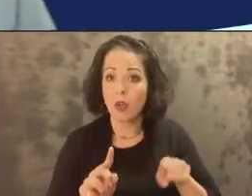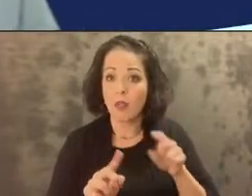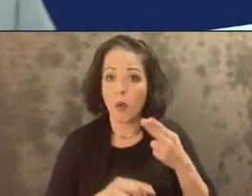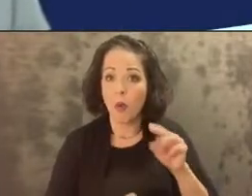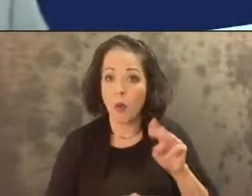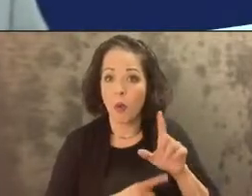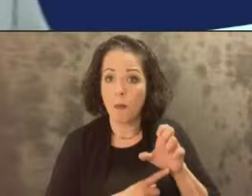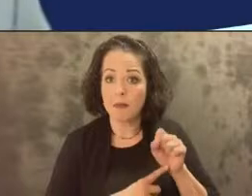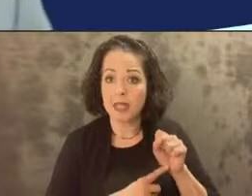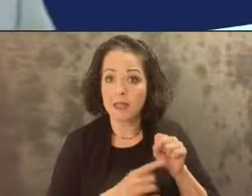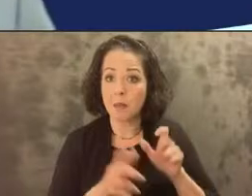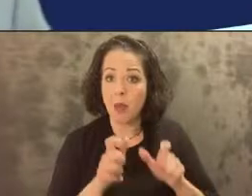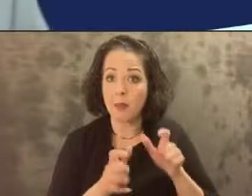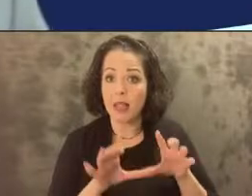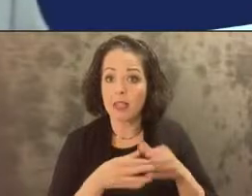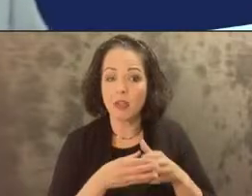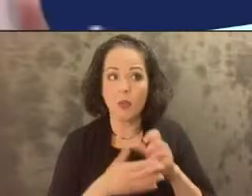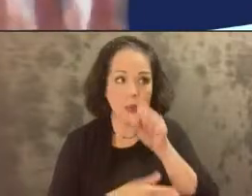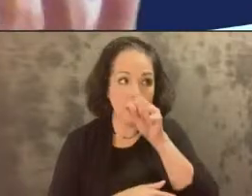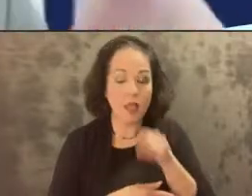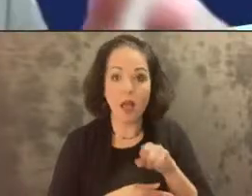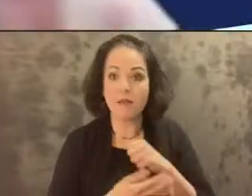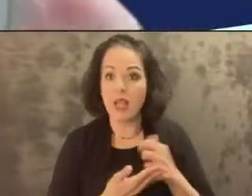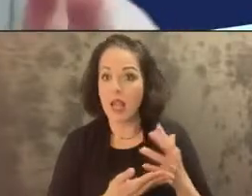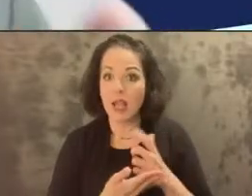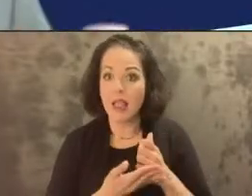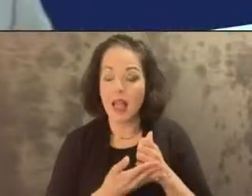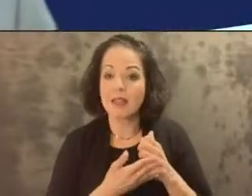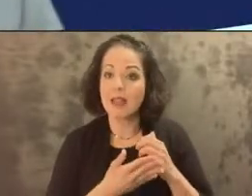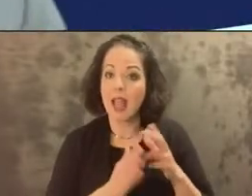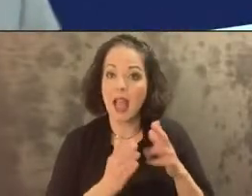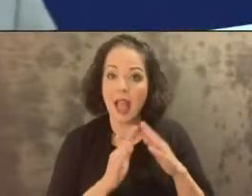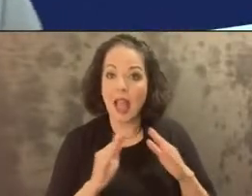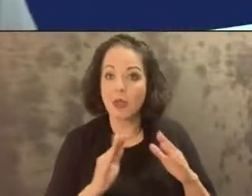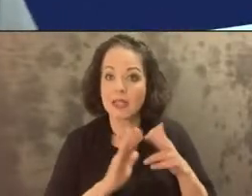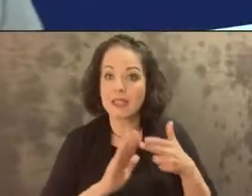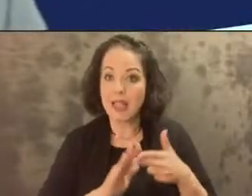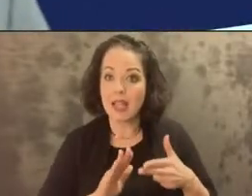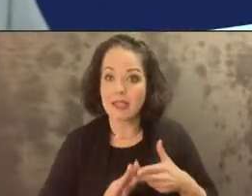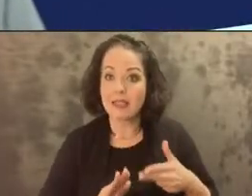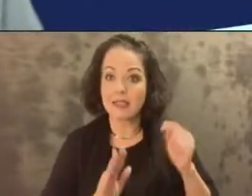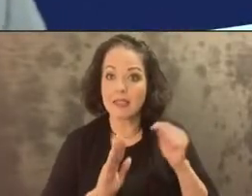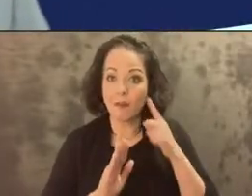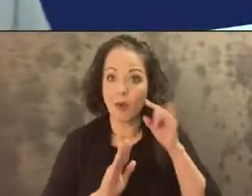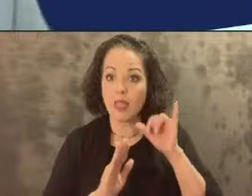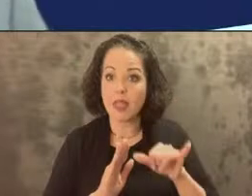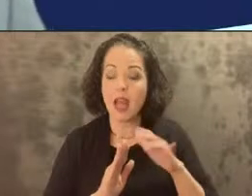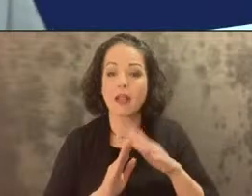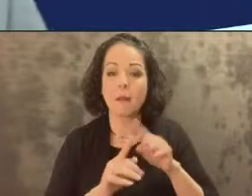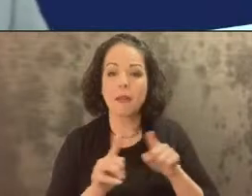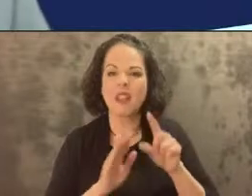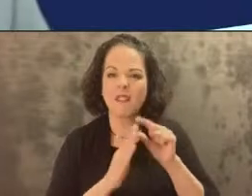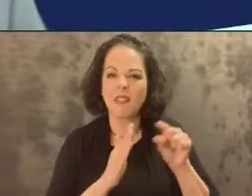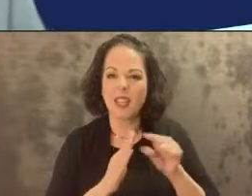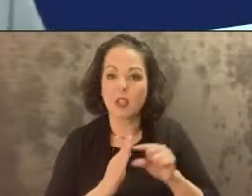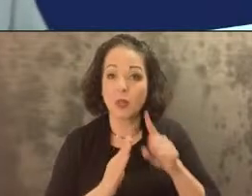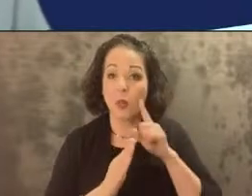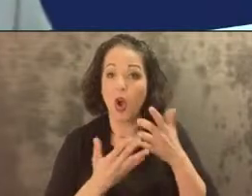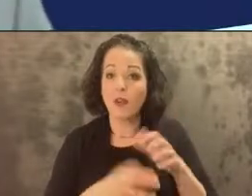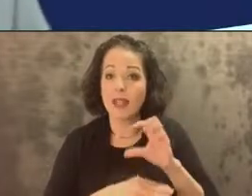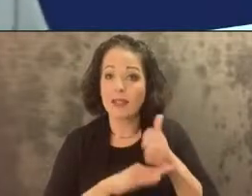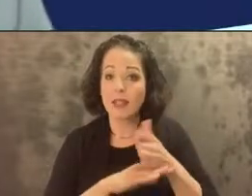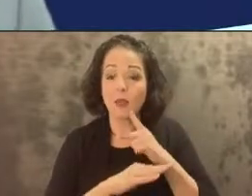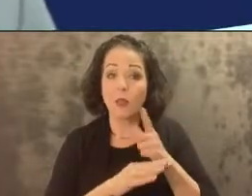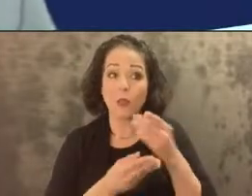said, oh, we would love to collect housing status, but the data fields are already set. So getting that in advance could be really